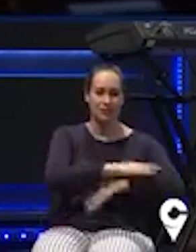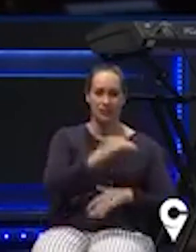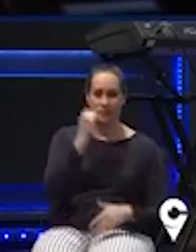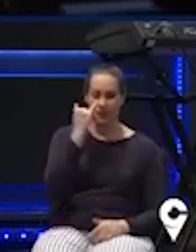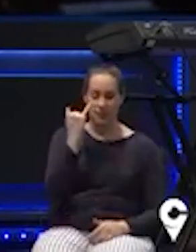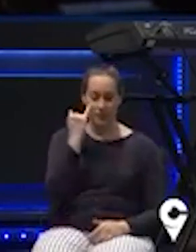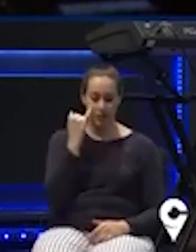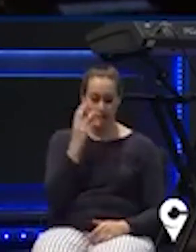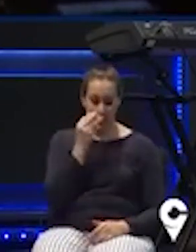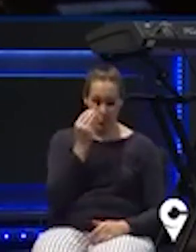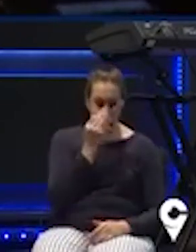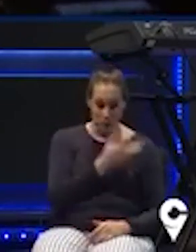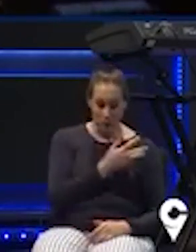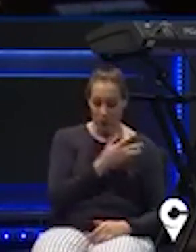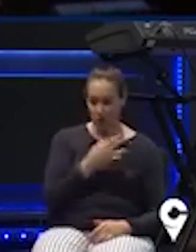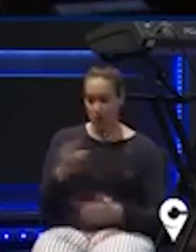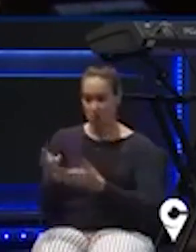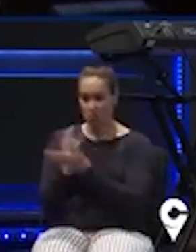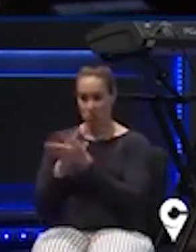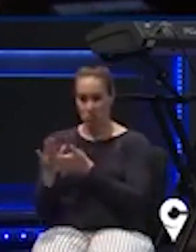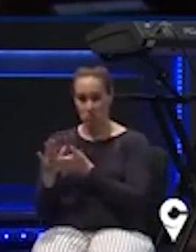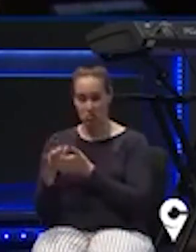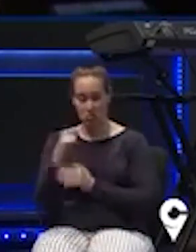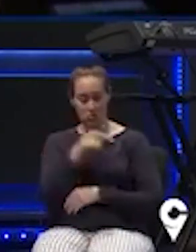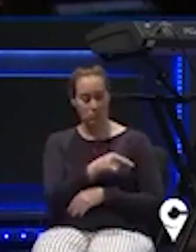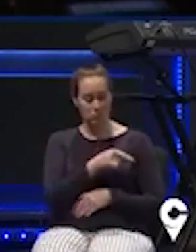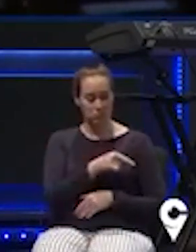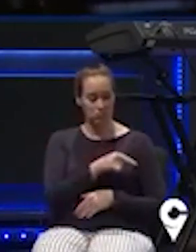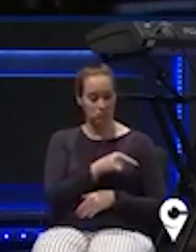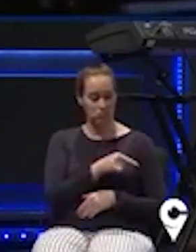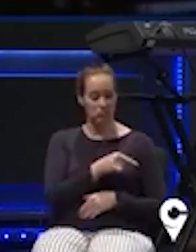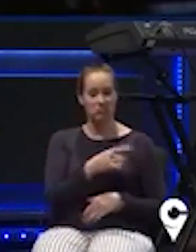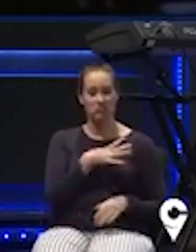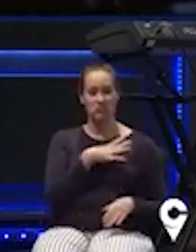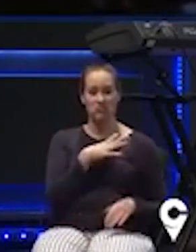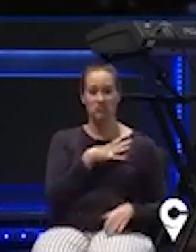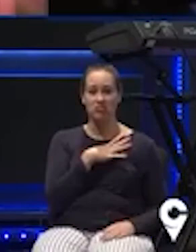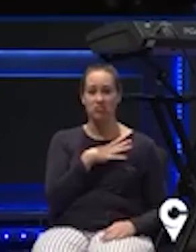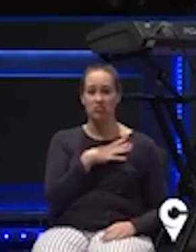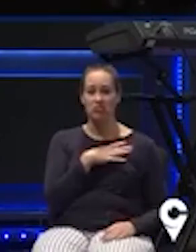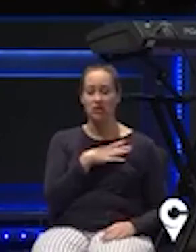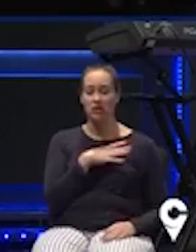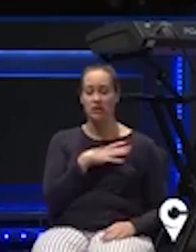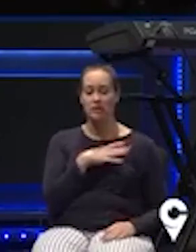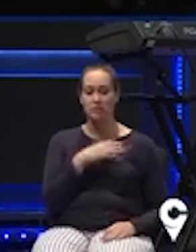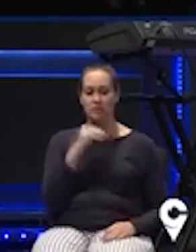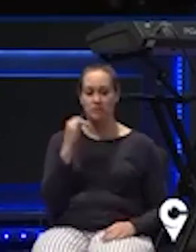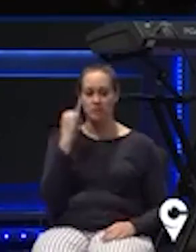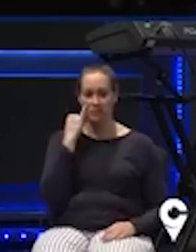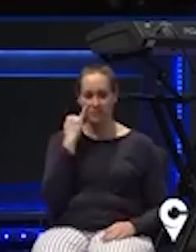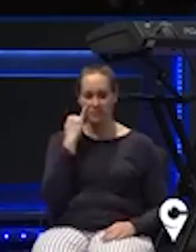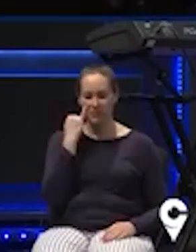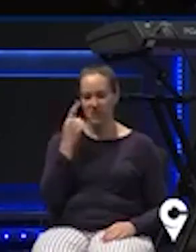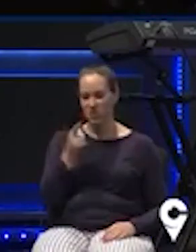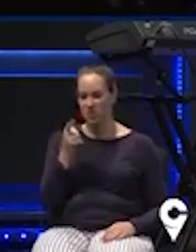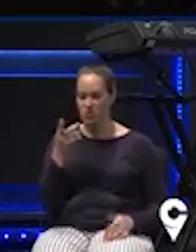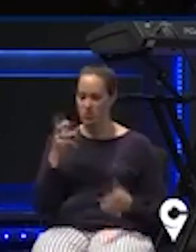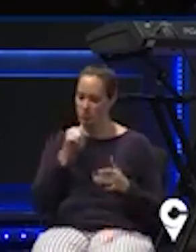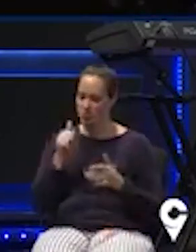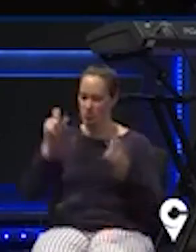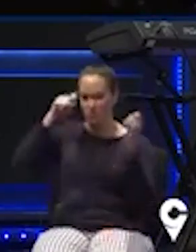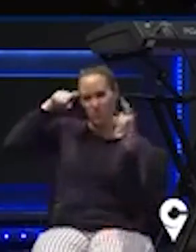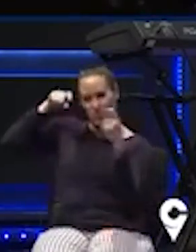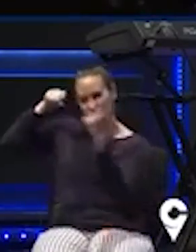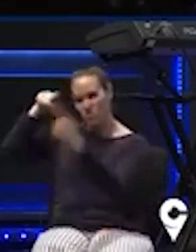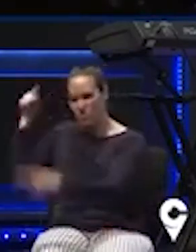If you don't care about holiness, then you lose unity. Because if you don't think the way I do and do it the